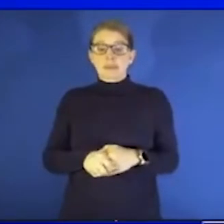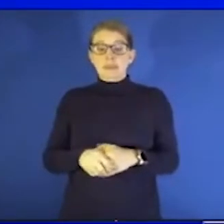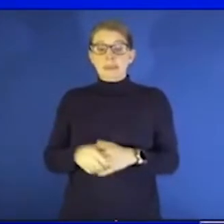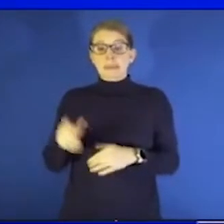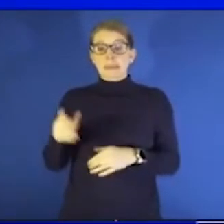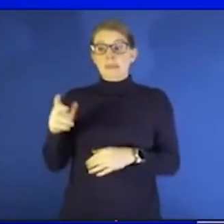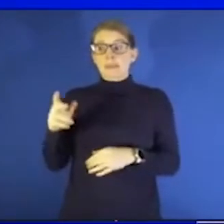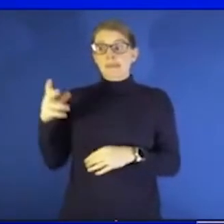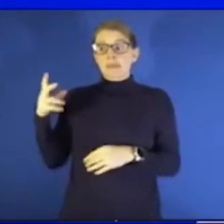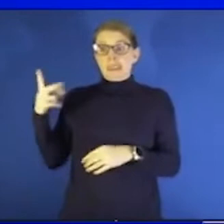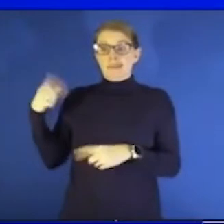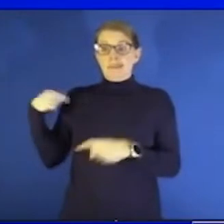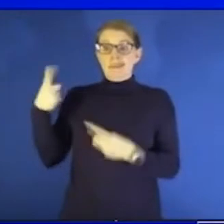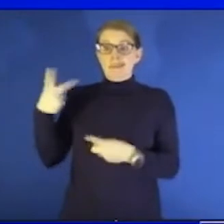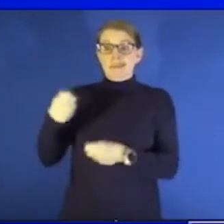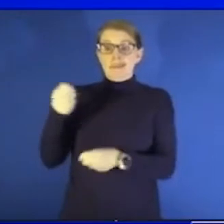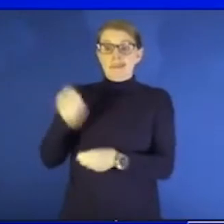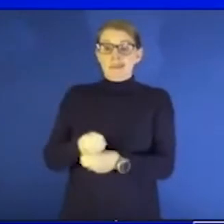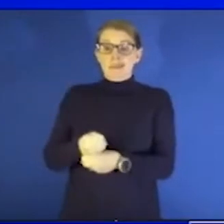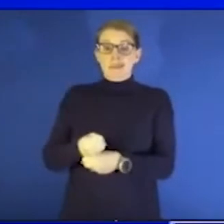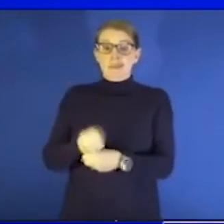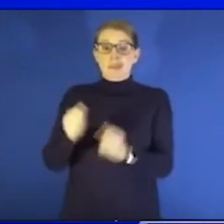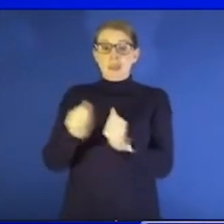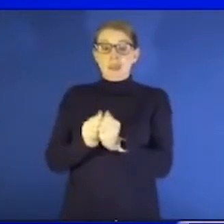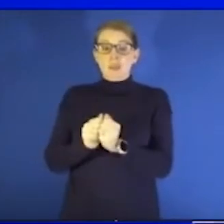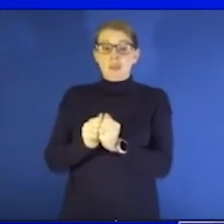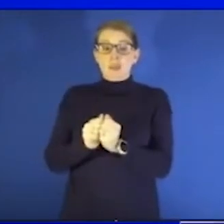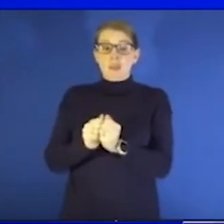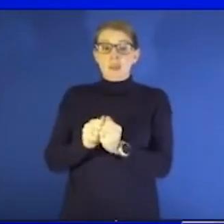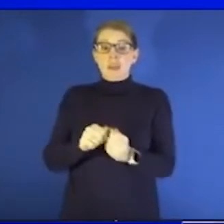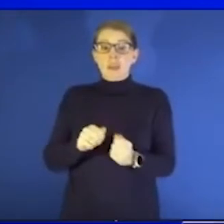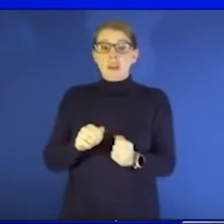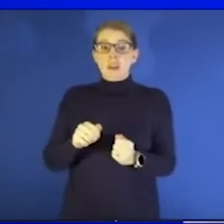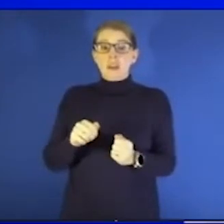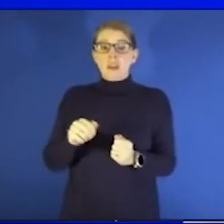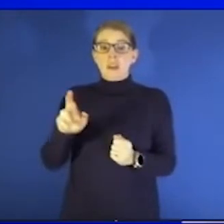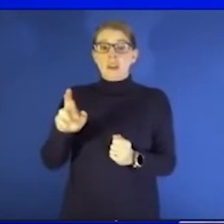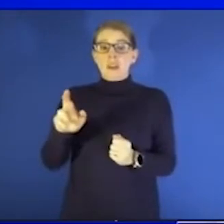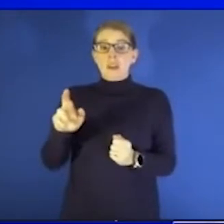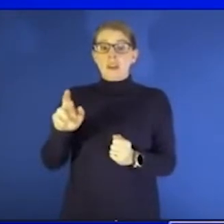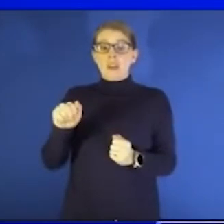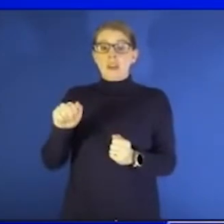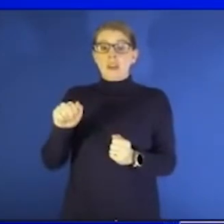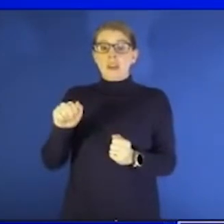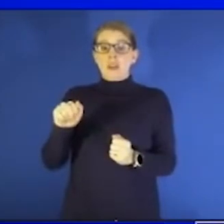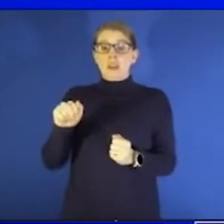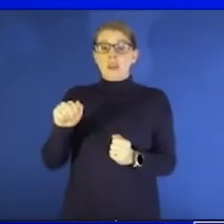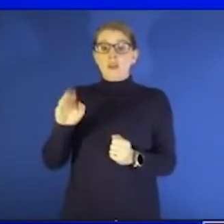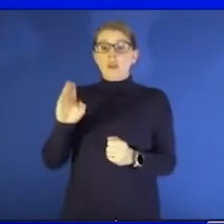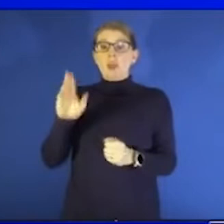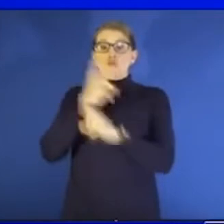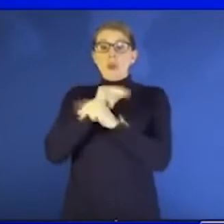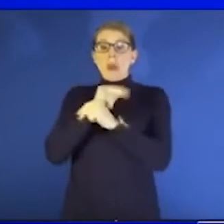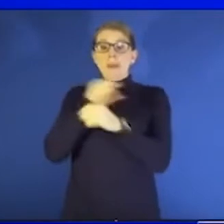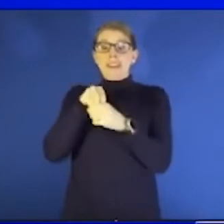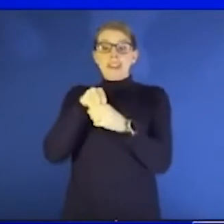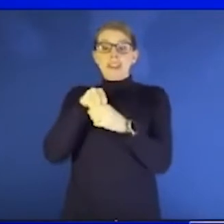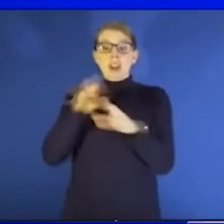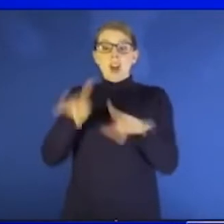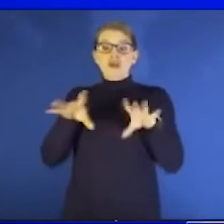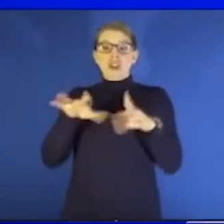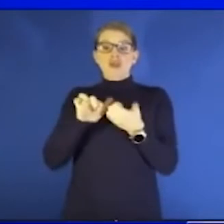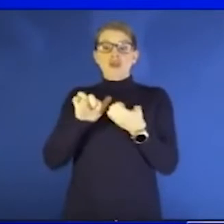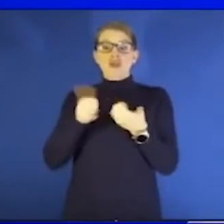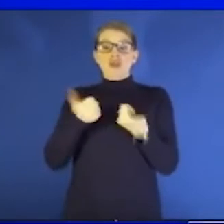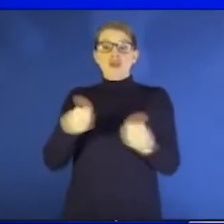of is with a rabbit virus, and I think it was rabbits in Australia that they had tried to infect and get rid of that